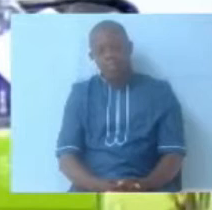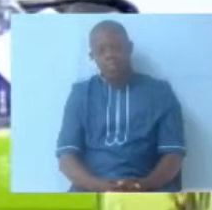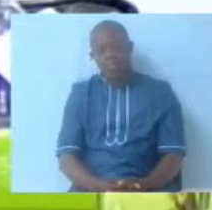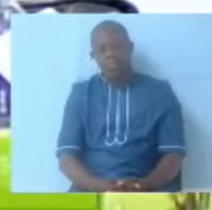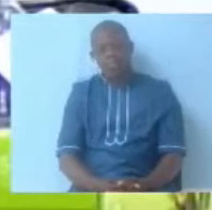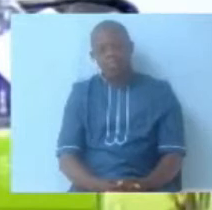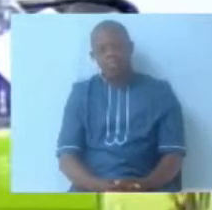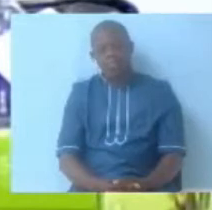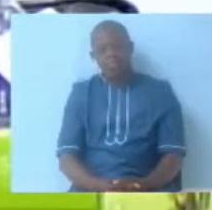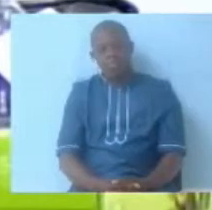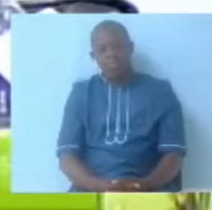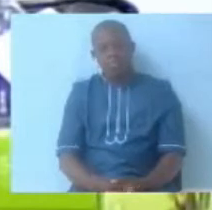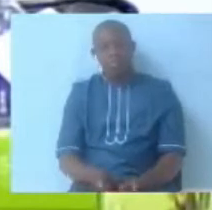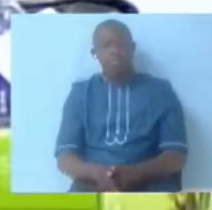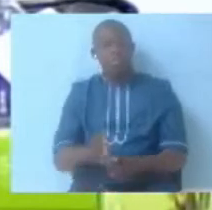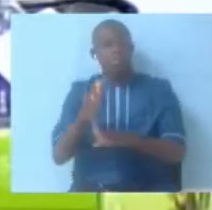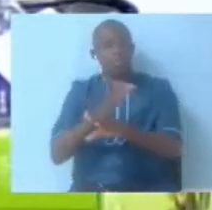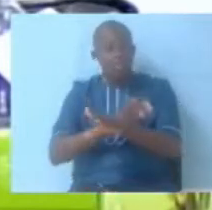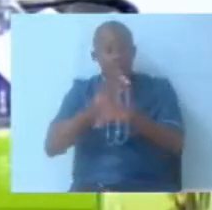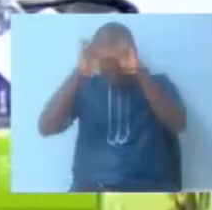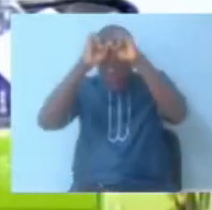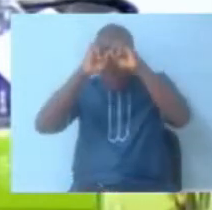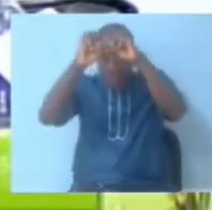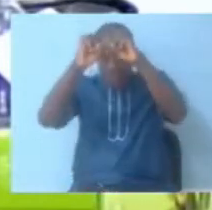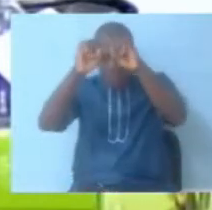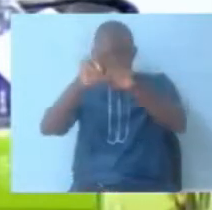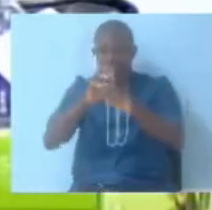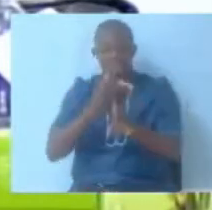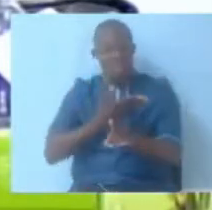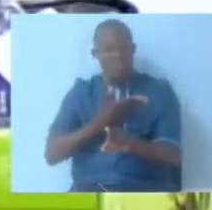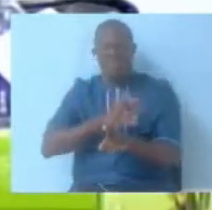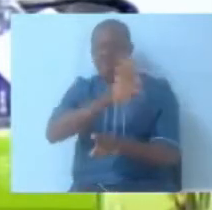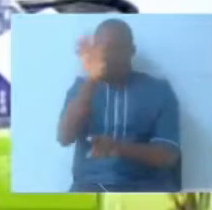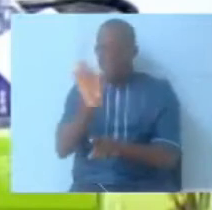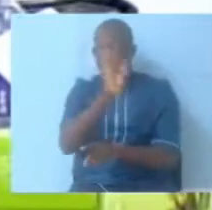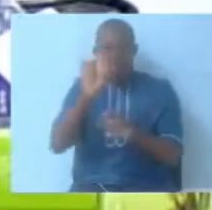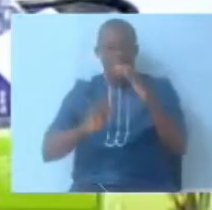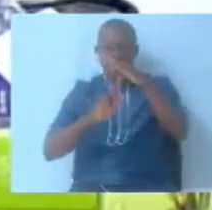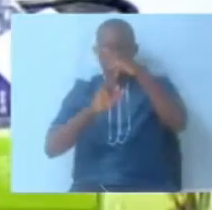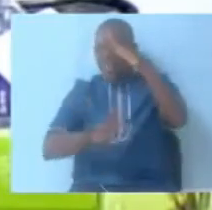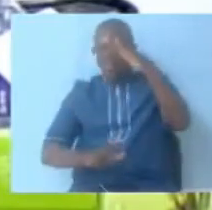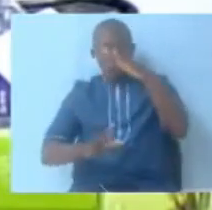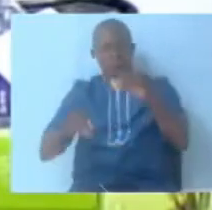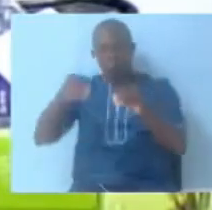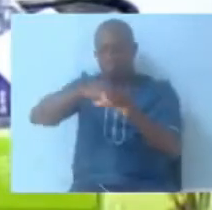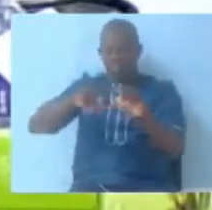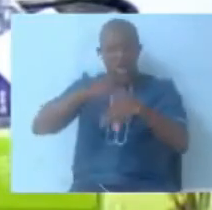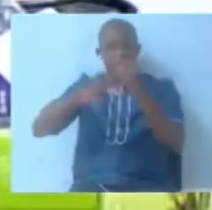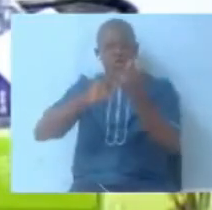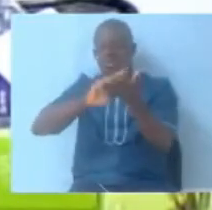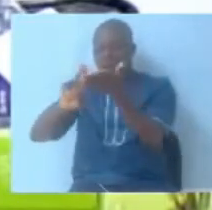had very little interference with ordinary civil matters or ordinary criminal